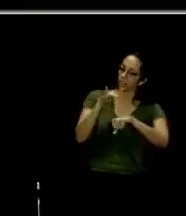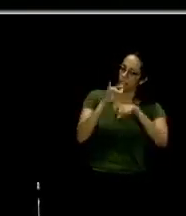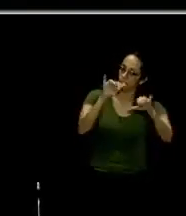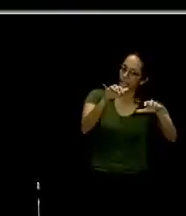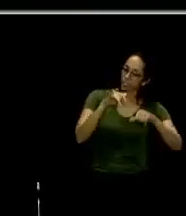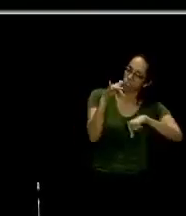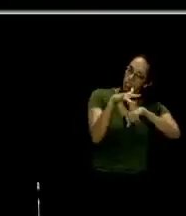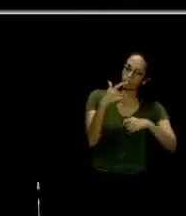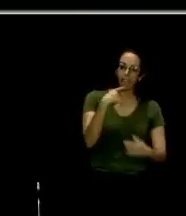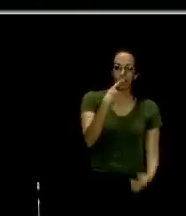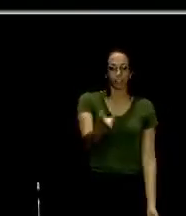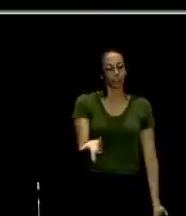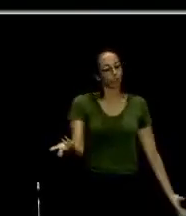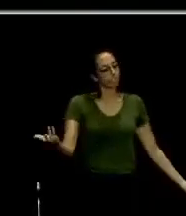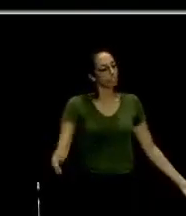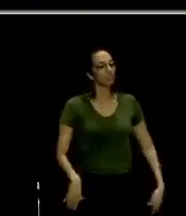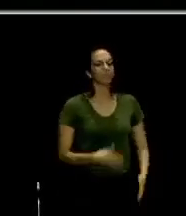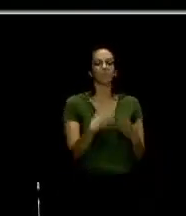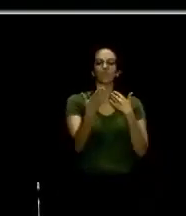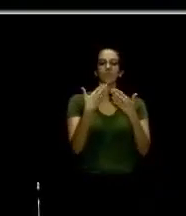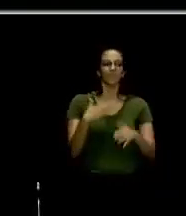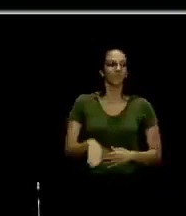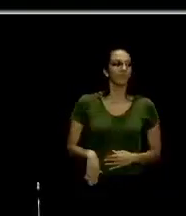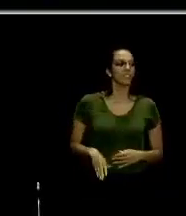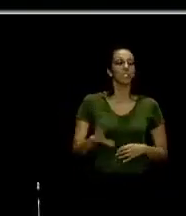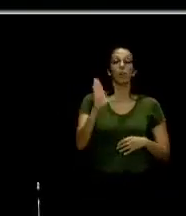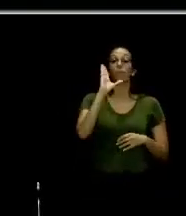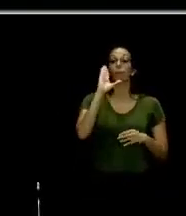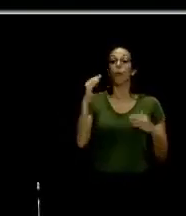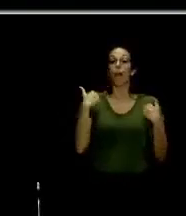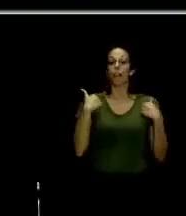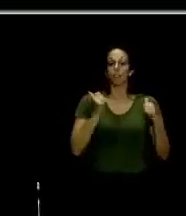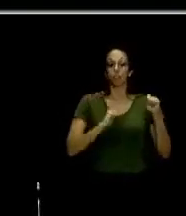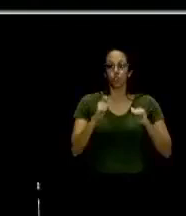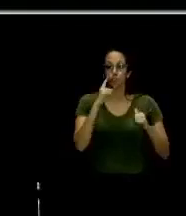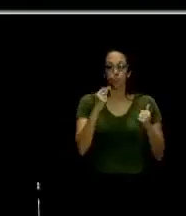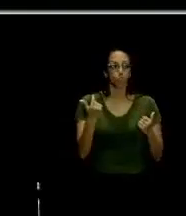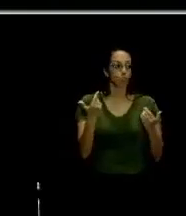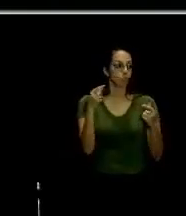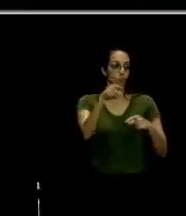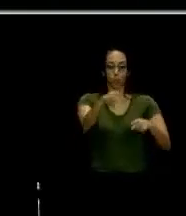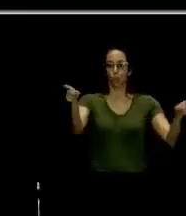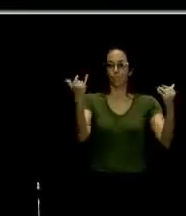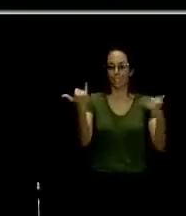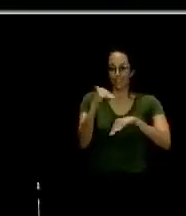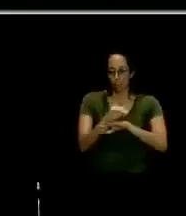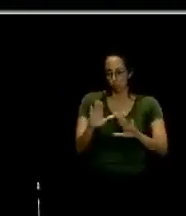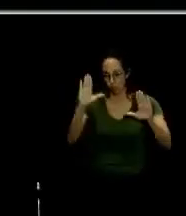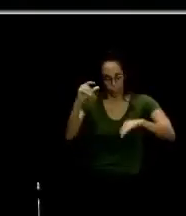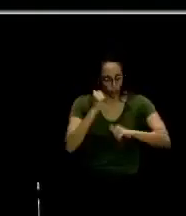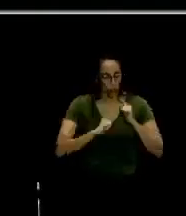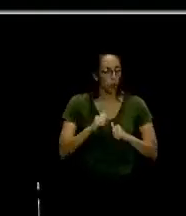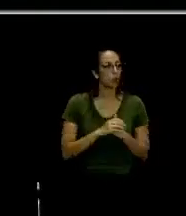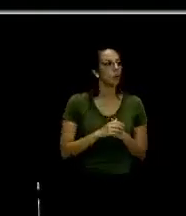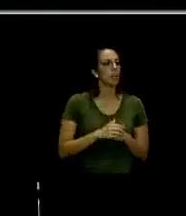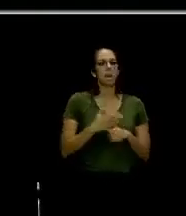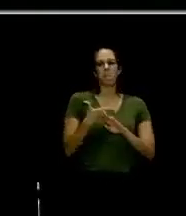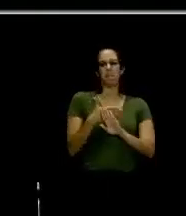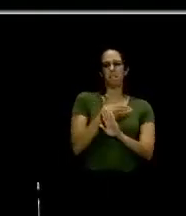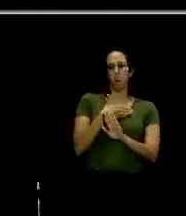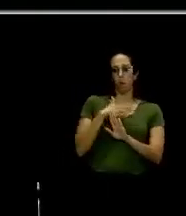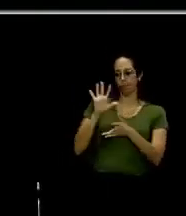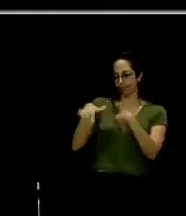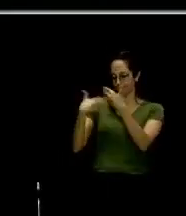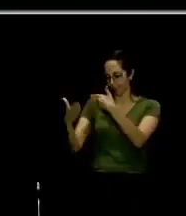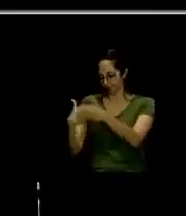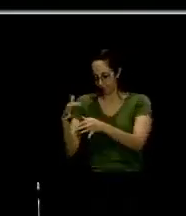you. So we're going to have a great show for you tonight. So let me, while we all sort of settle and get into it, let me ask, how